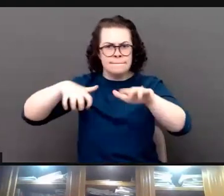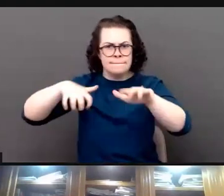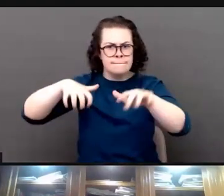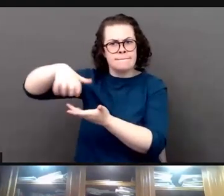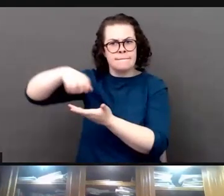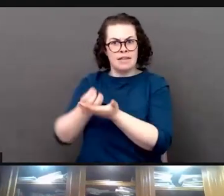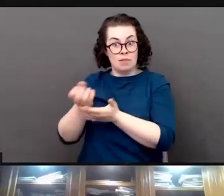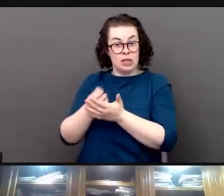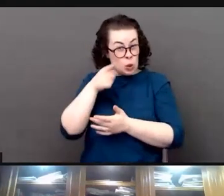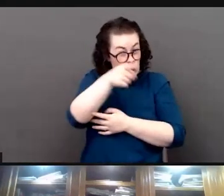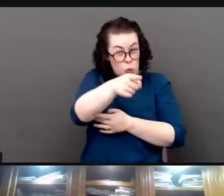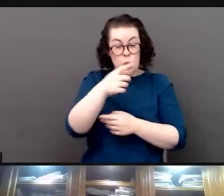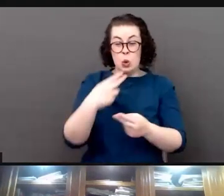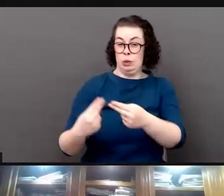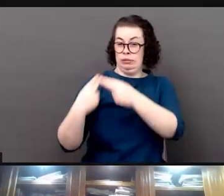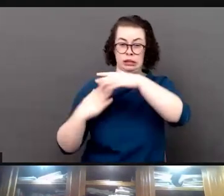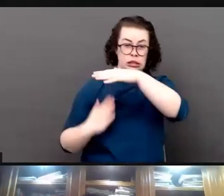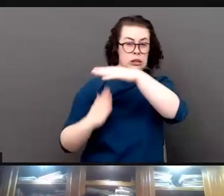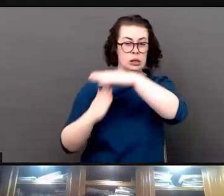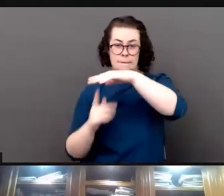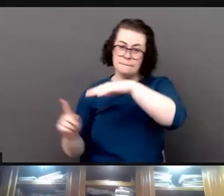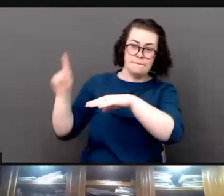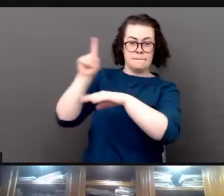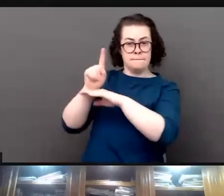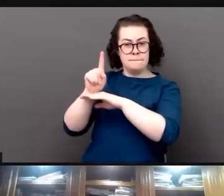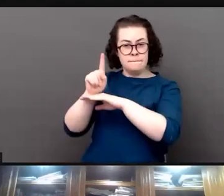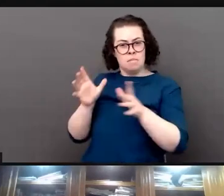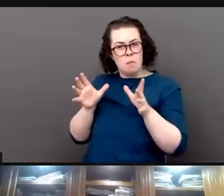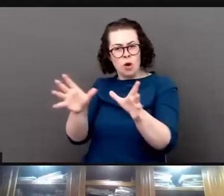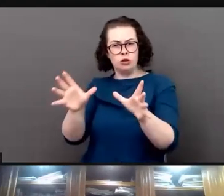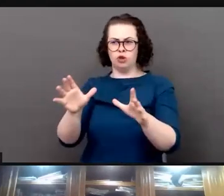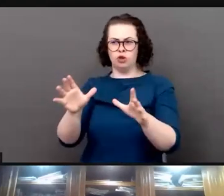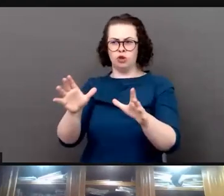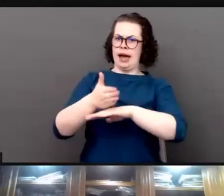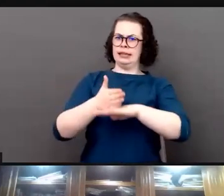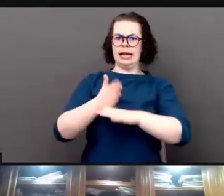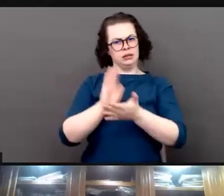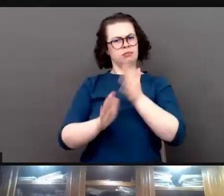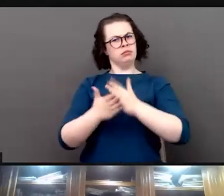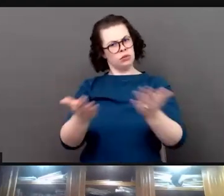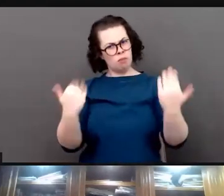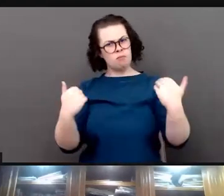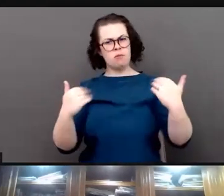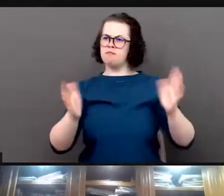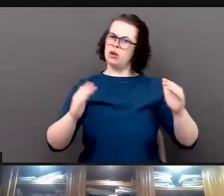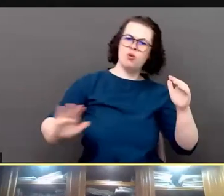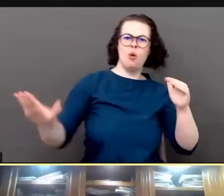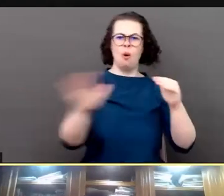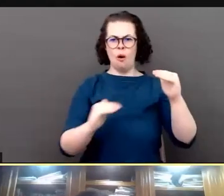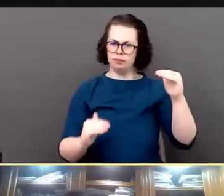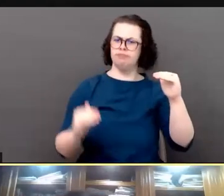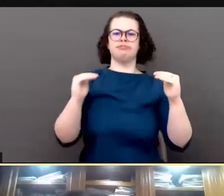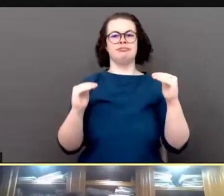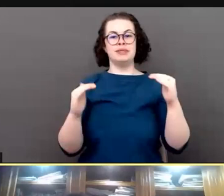are the person pushing forward to make this a reality. So thank you very much. Thank